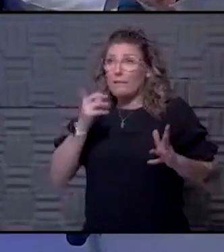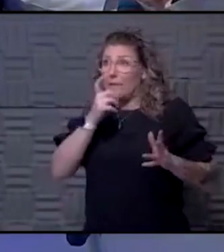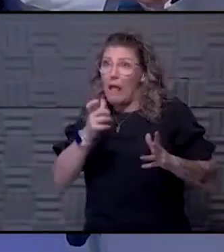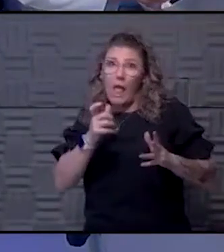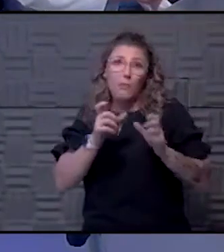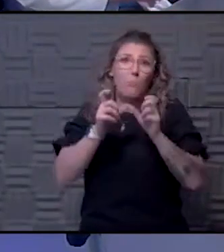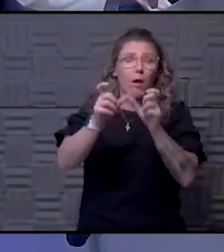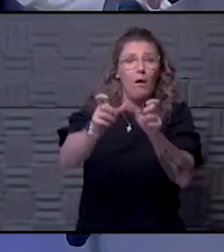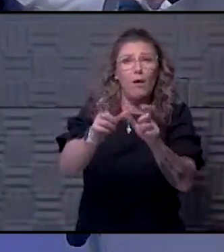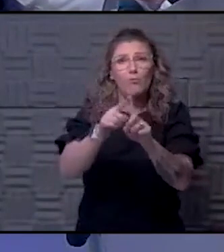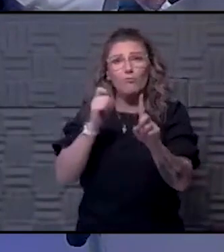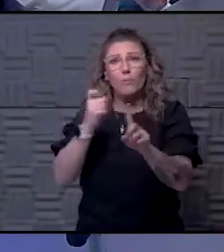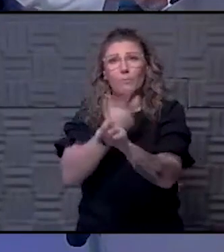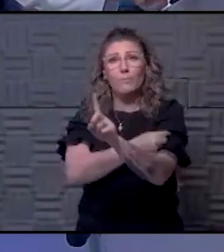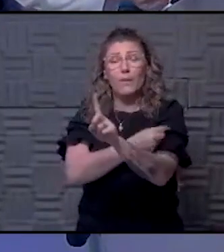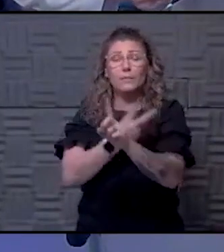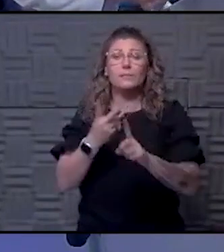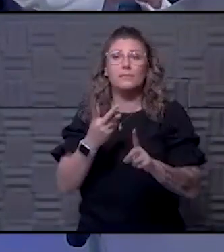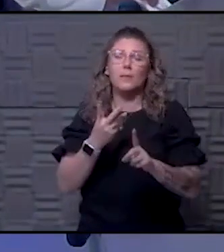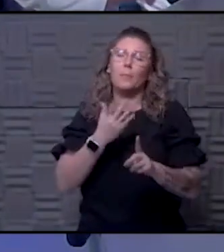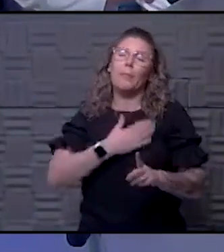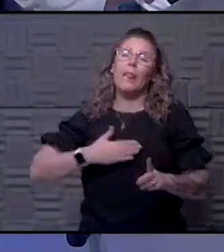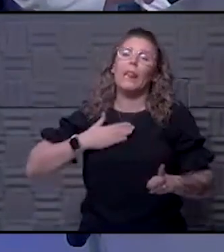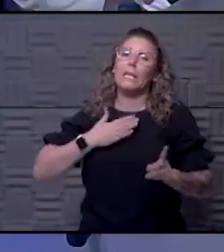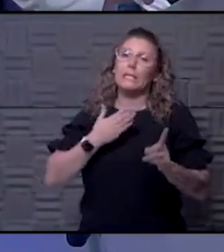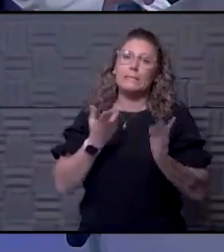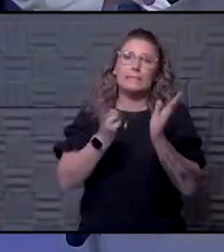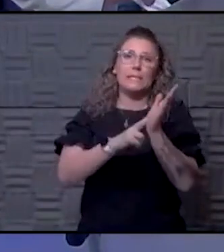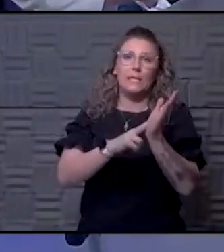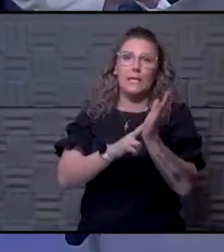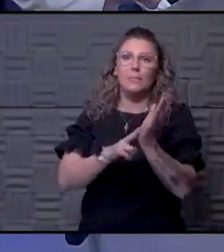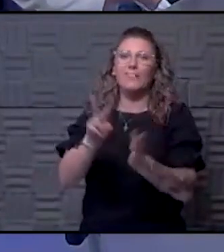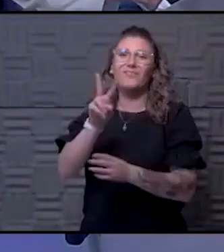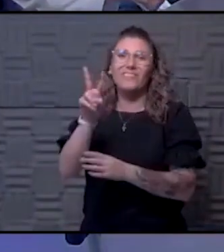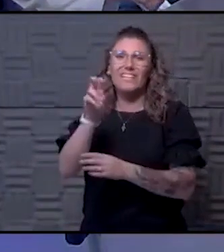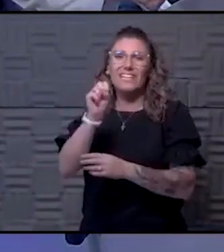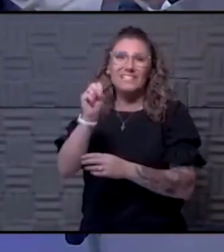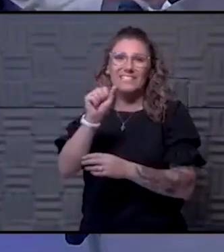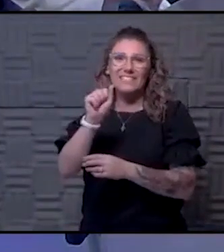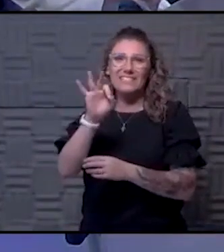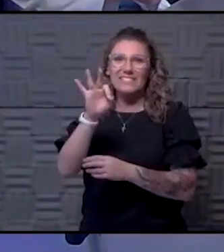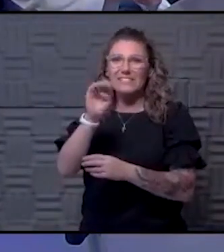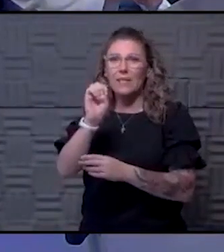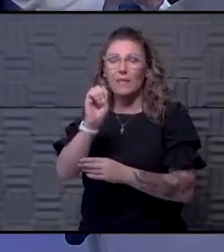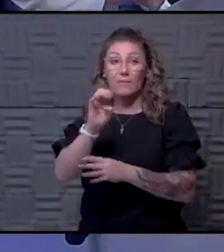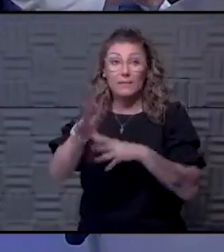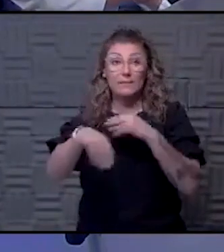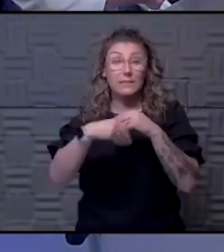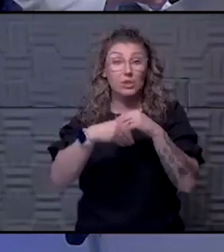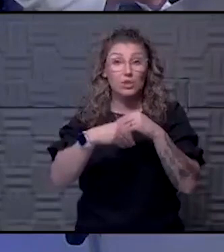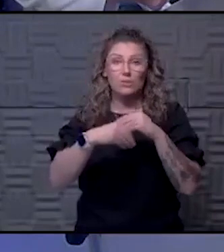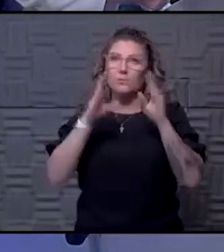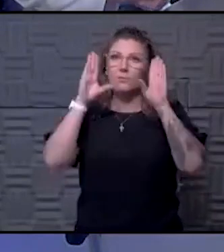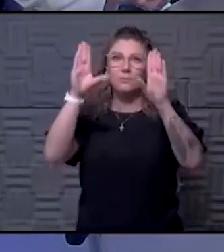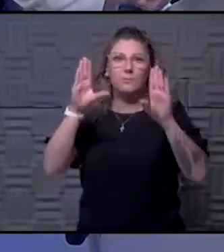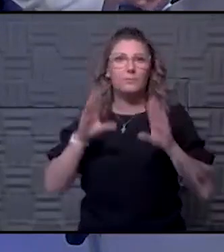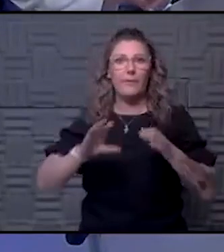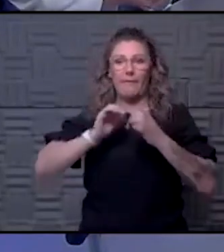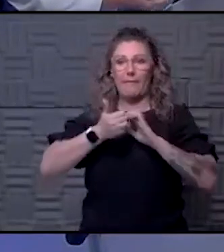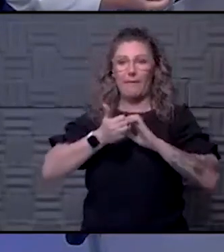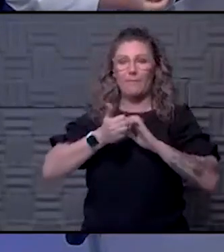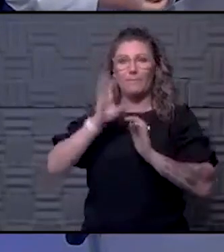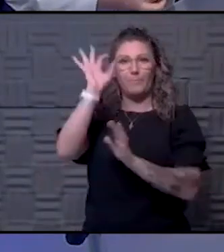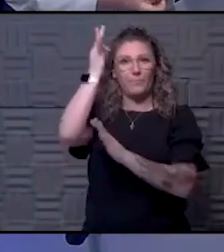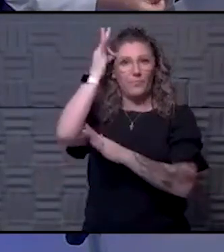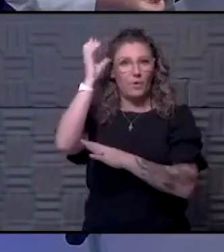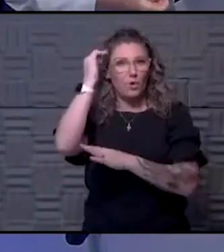far out from your vaccine, please enroll in vSafe. It's a really excellent additional way that the federal government